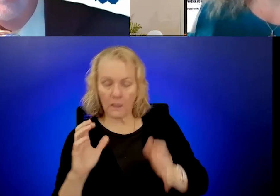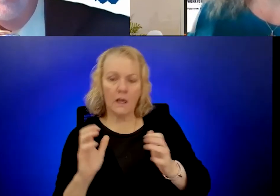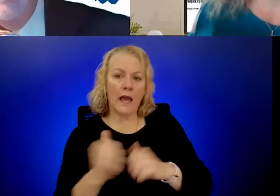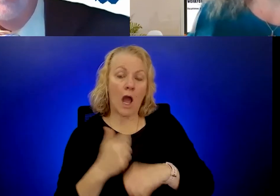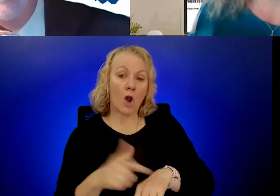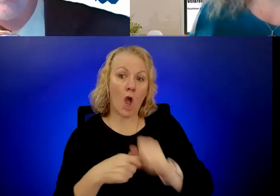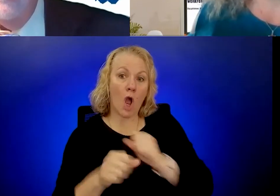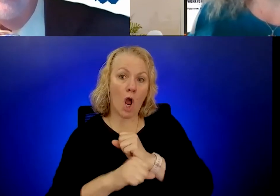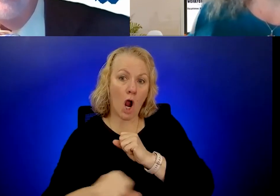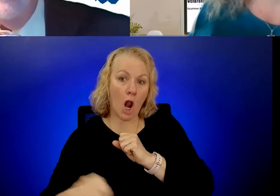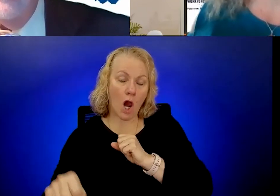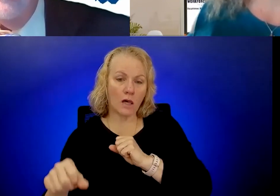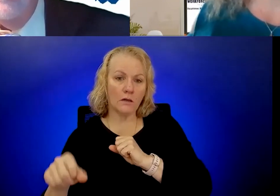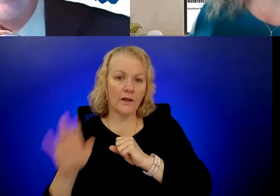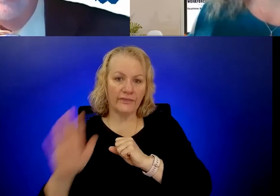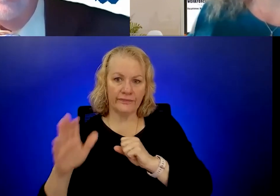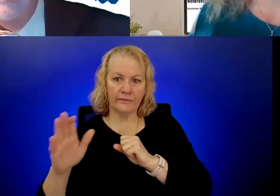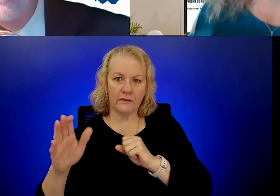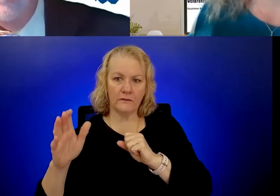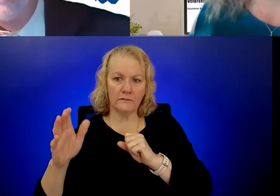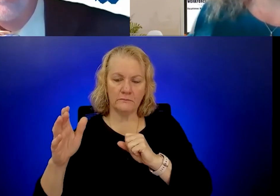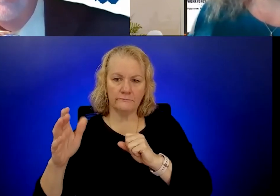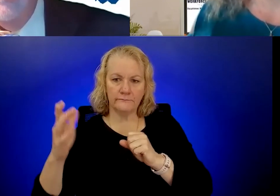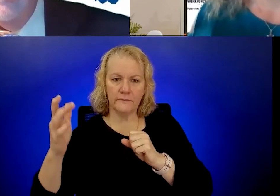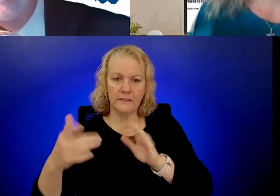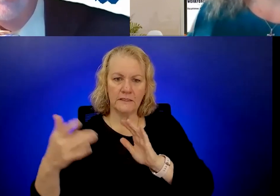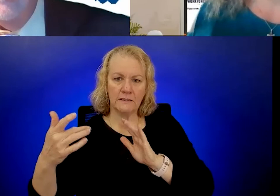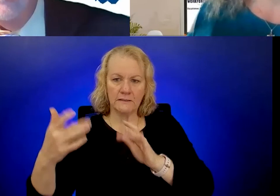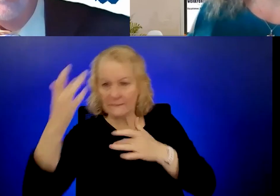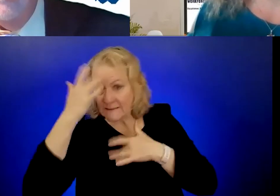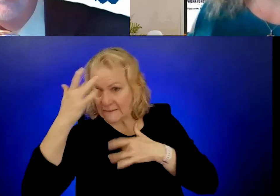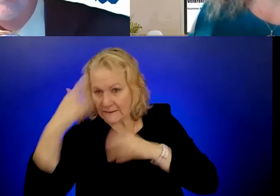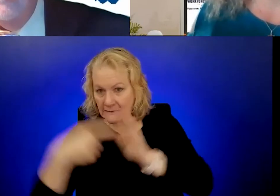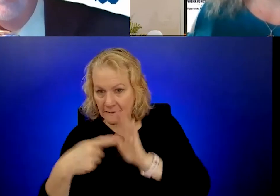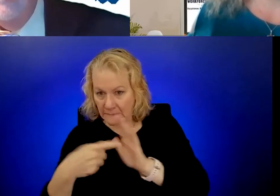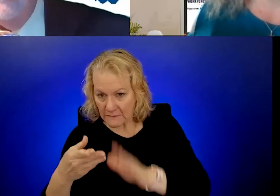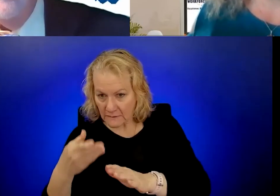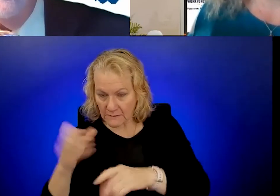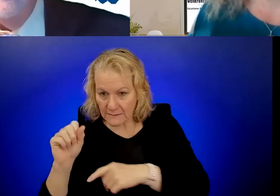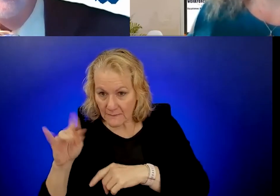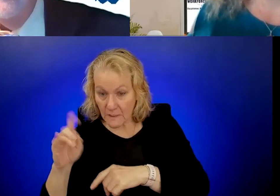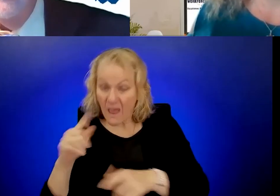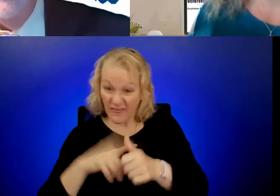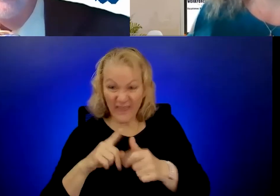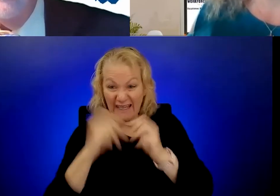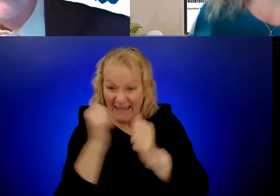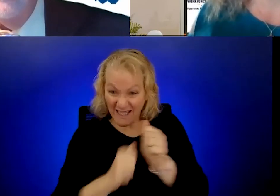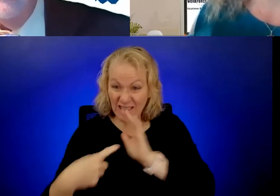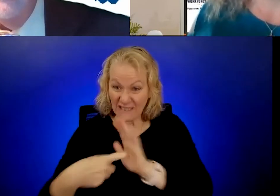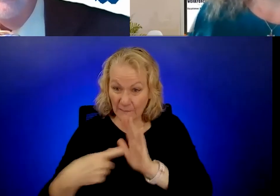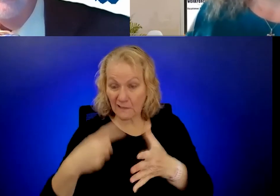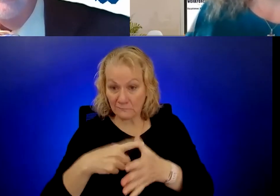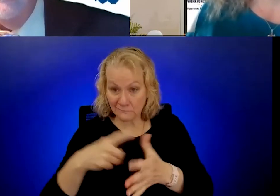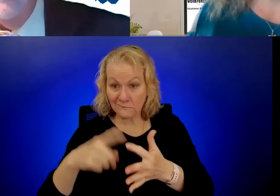the symptoms that they have afterwards. And then they address each symptom, each